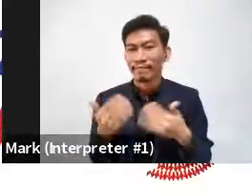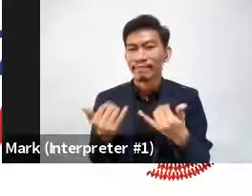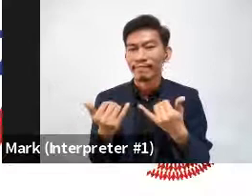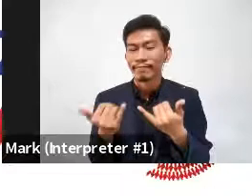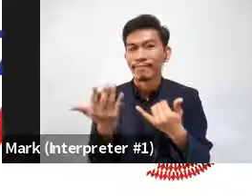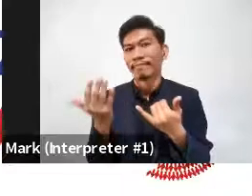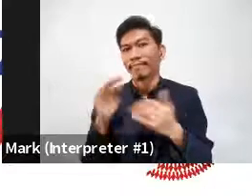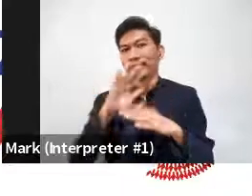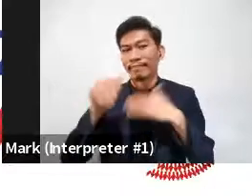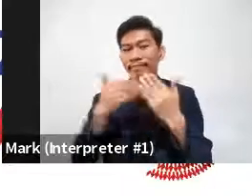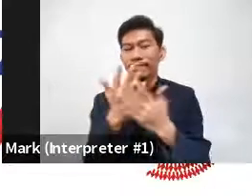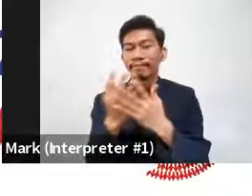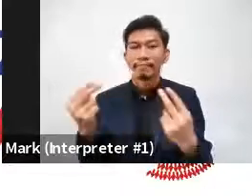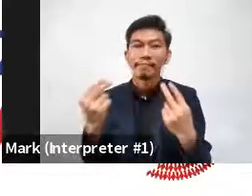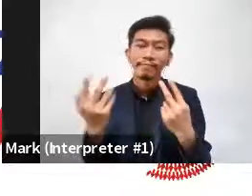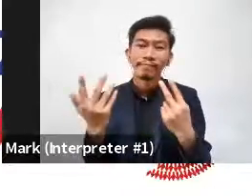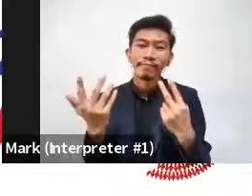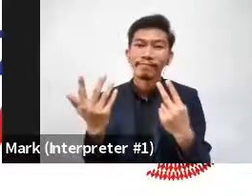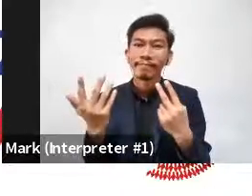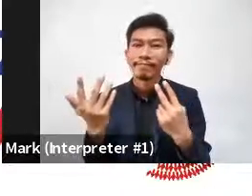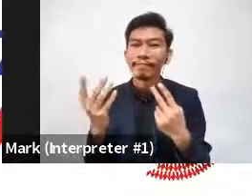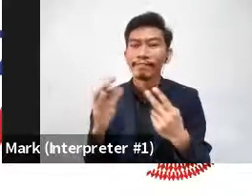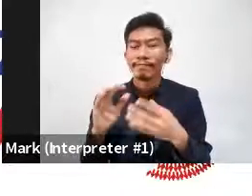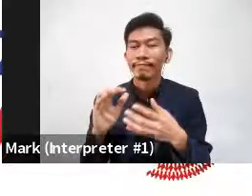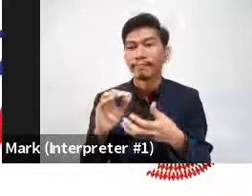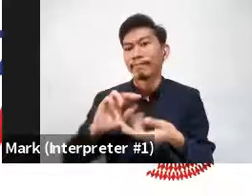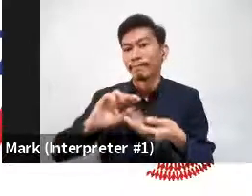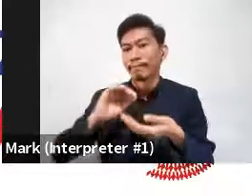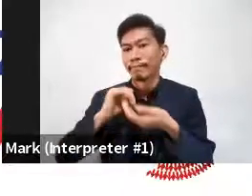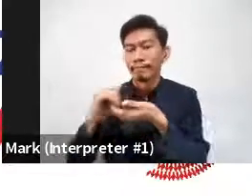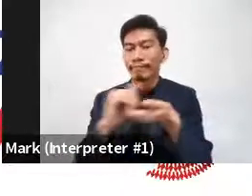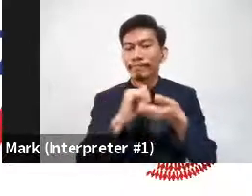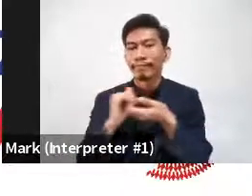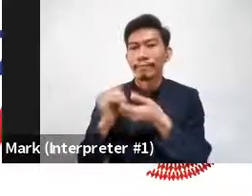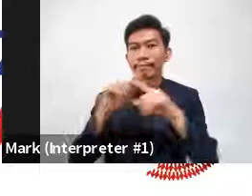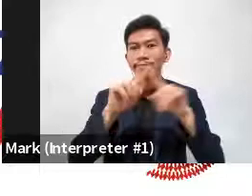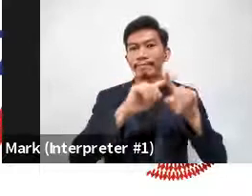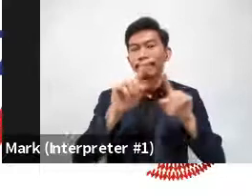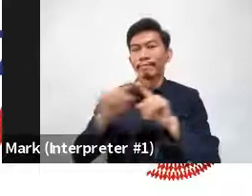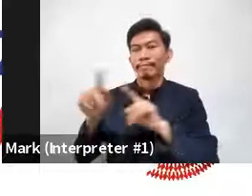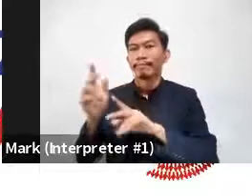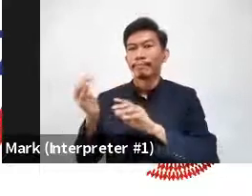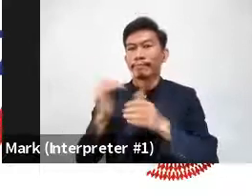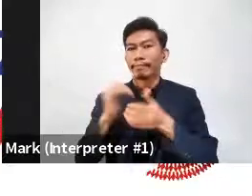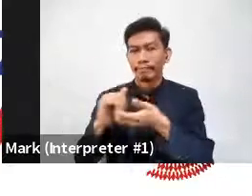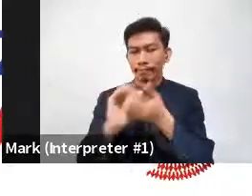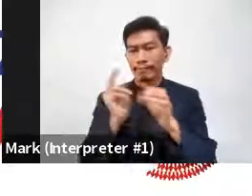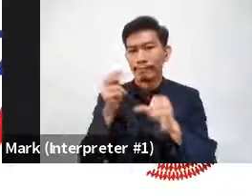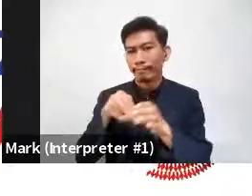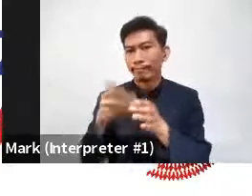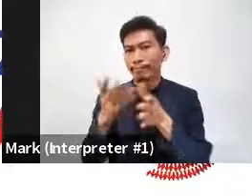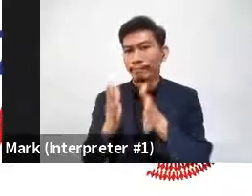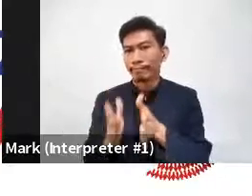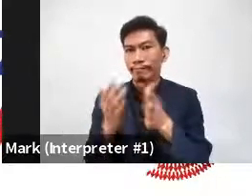everyone, to our health partners, different health stakeholders, and participants who